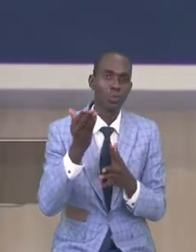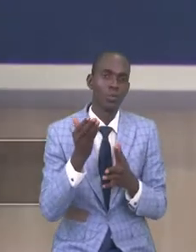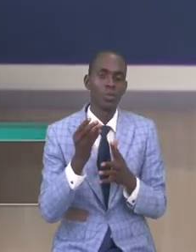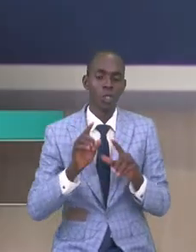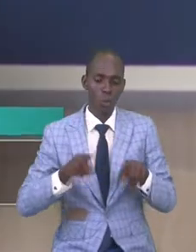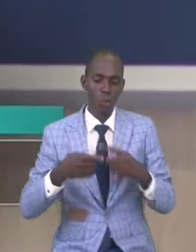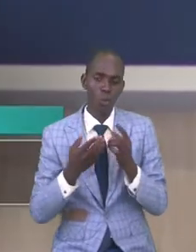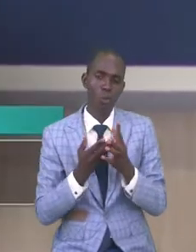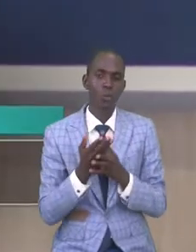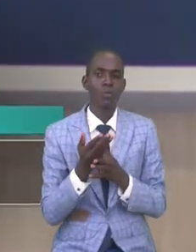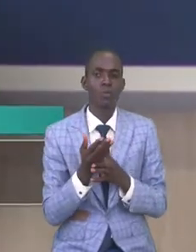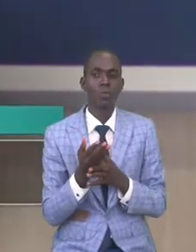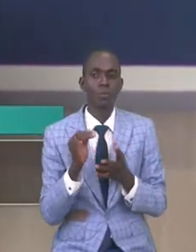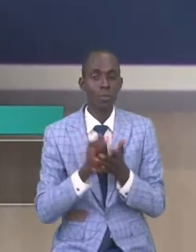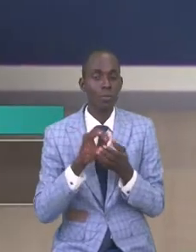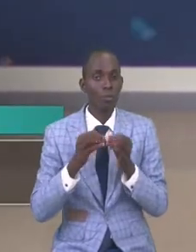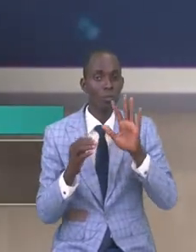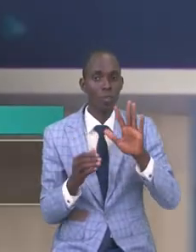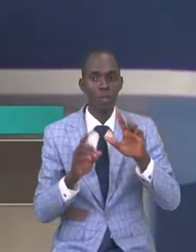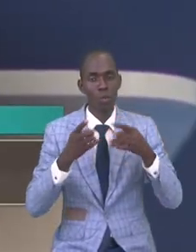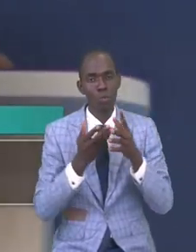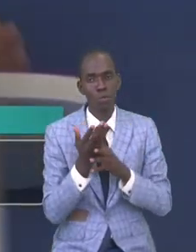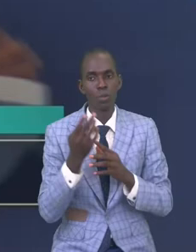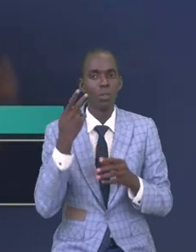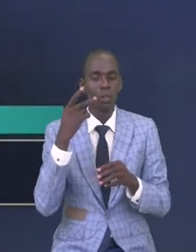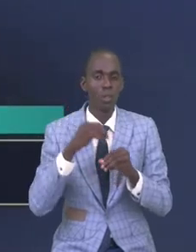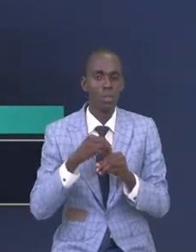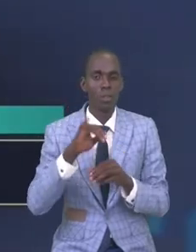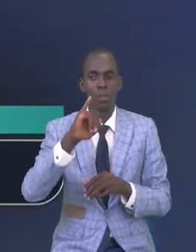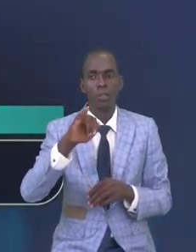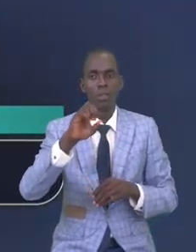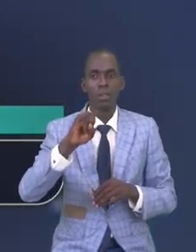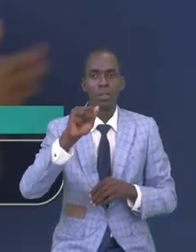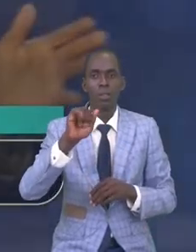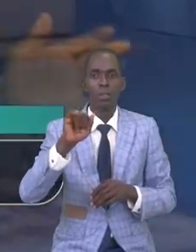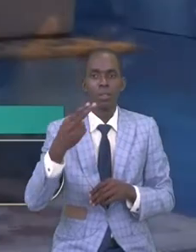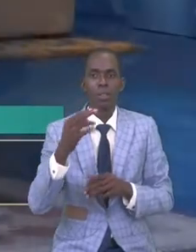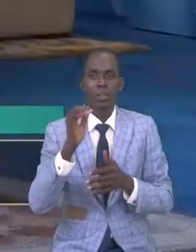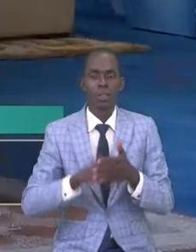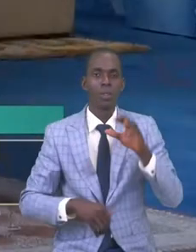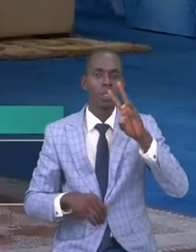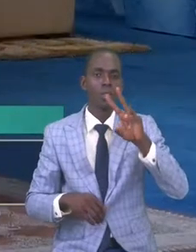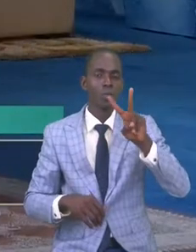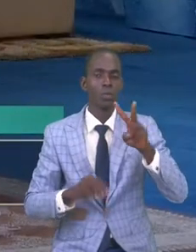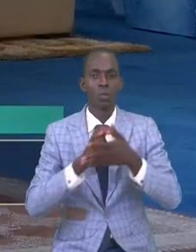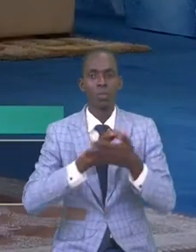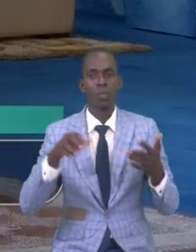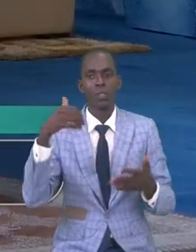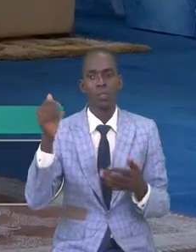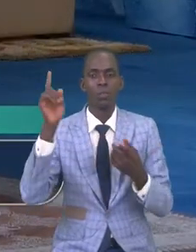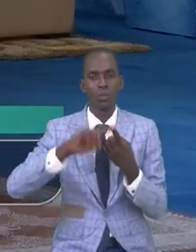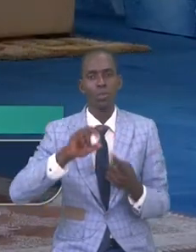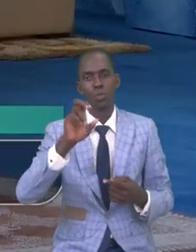go through. That's when you find in Isaiah chapter 62, verses 10 to